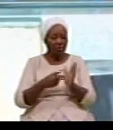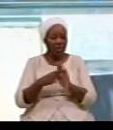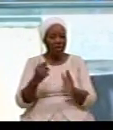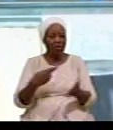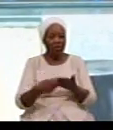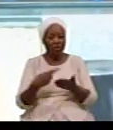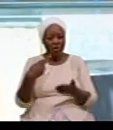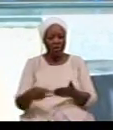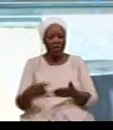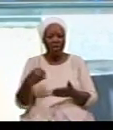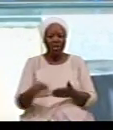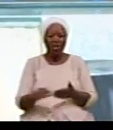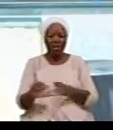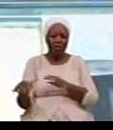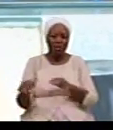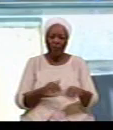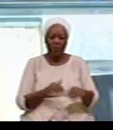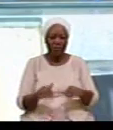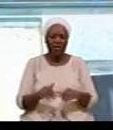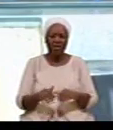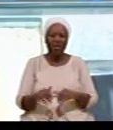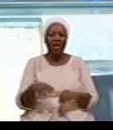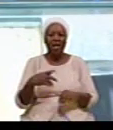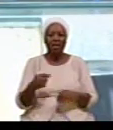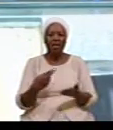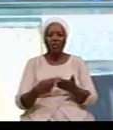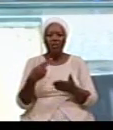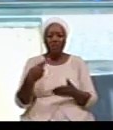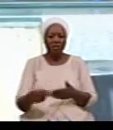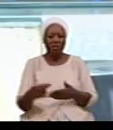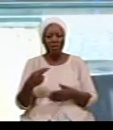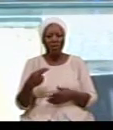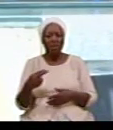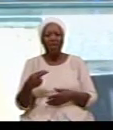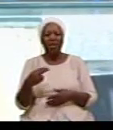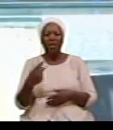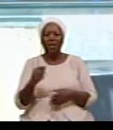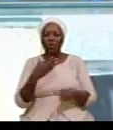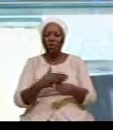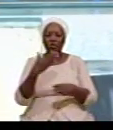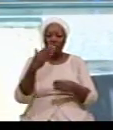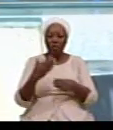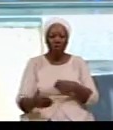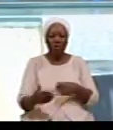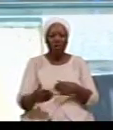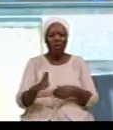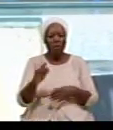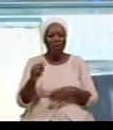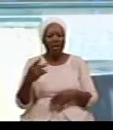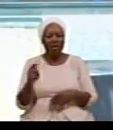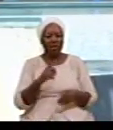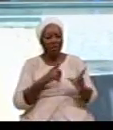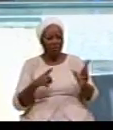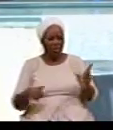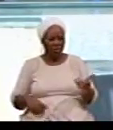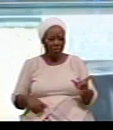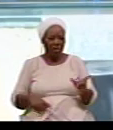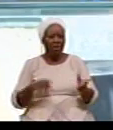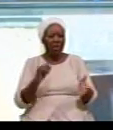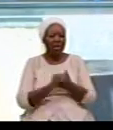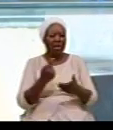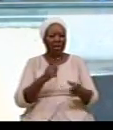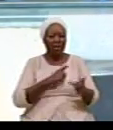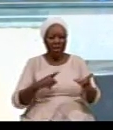the performance, the result, the conclusion by the Lord, that the